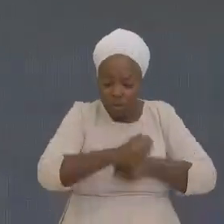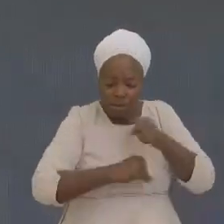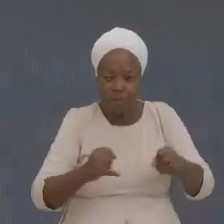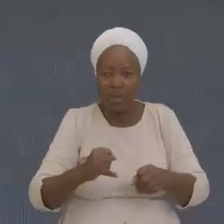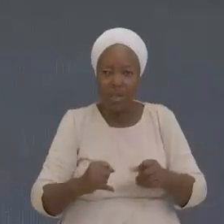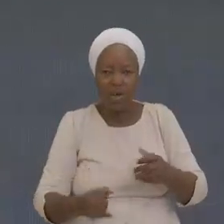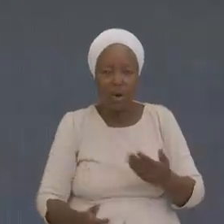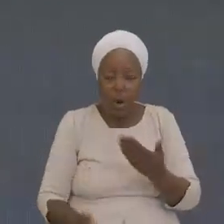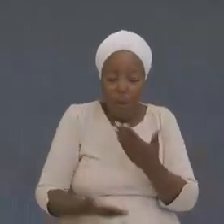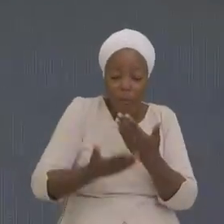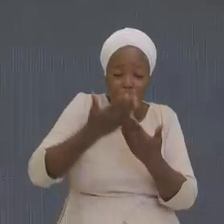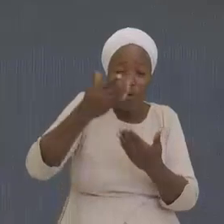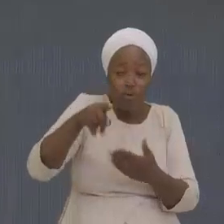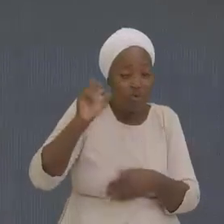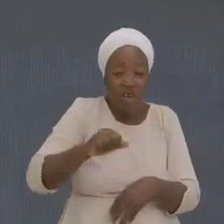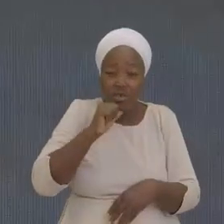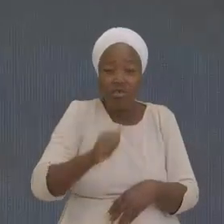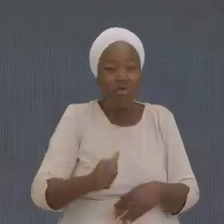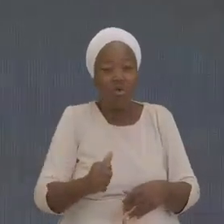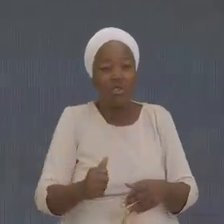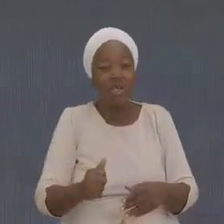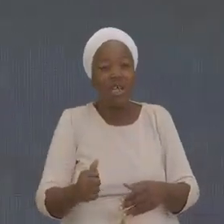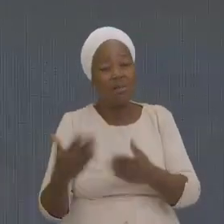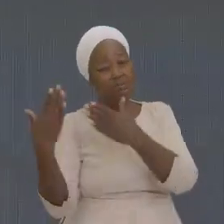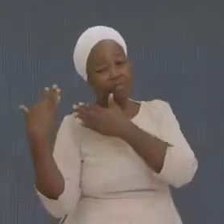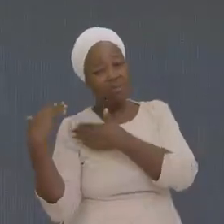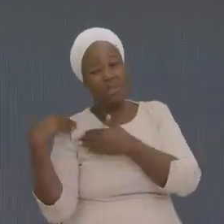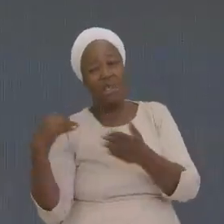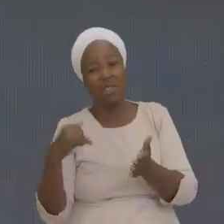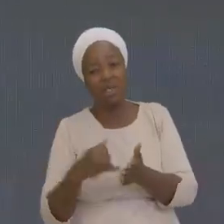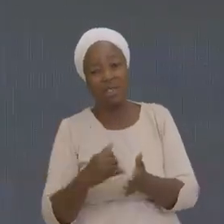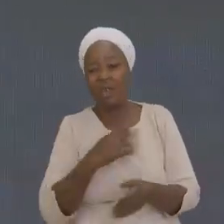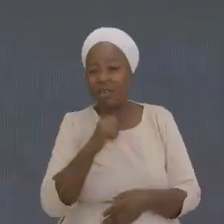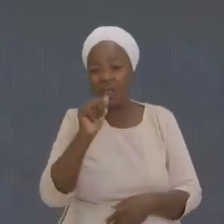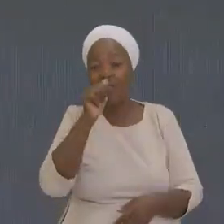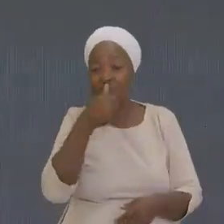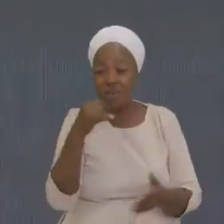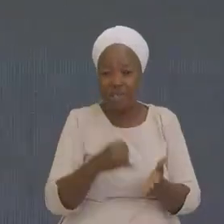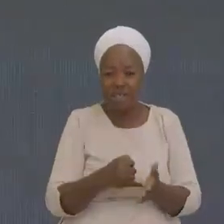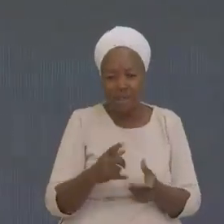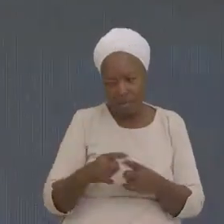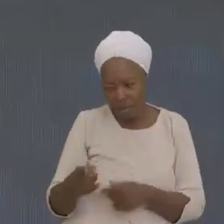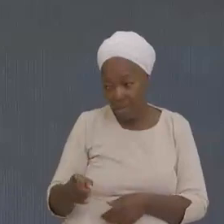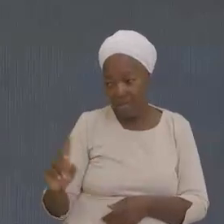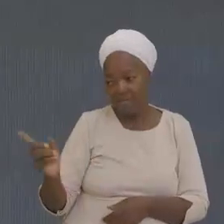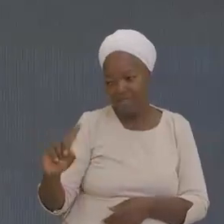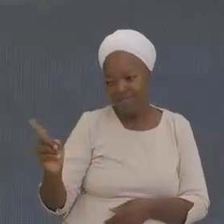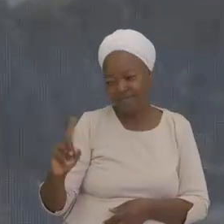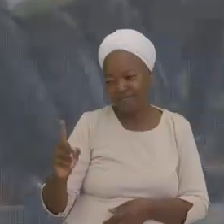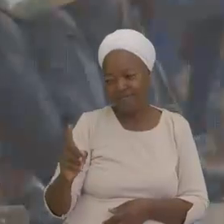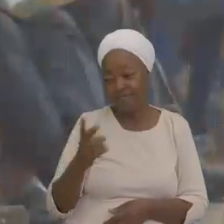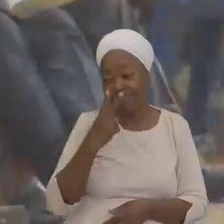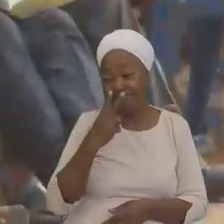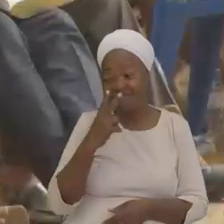unbearable. But if you say, tobacco, you are not in charge of my life, I am in